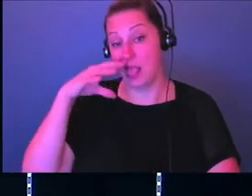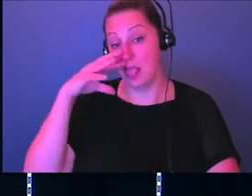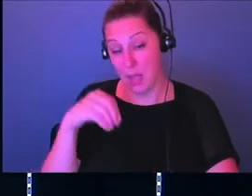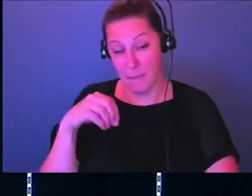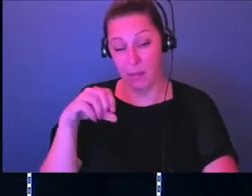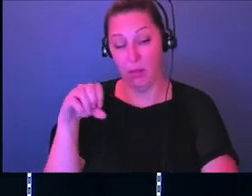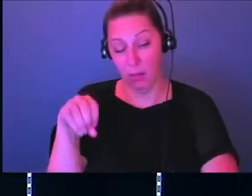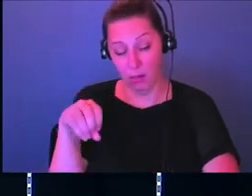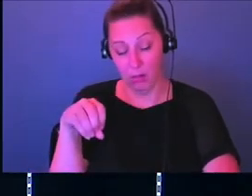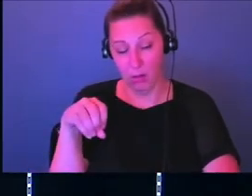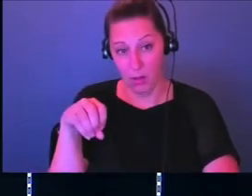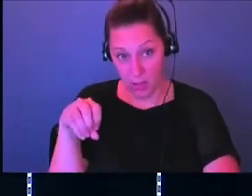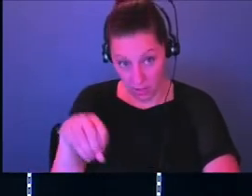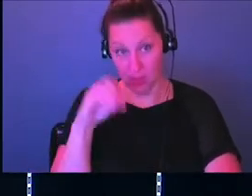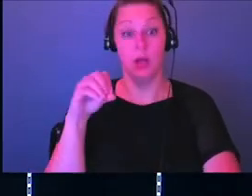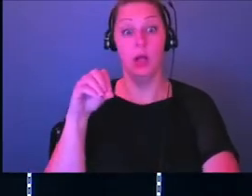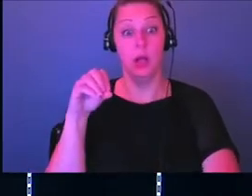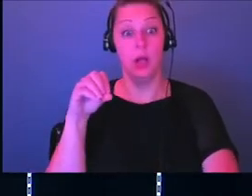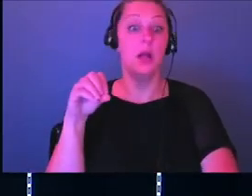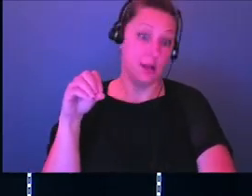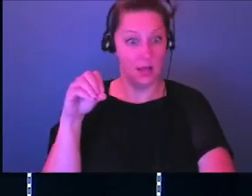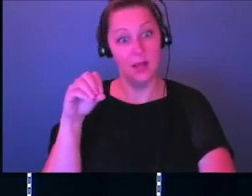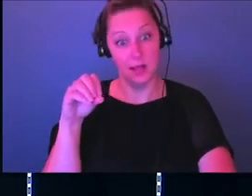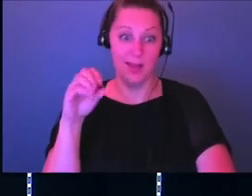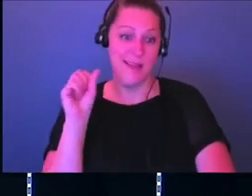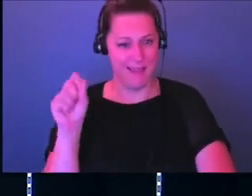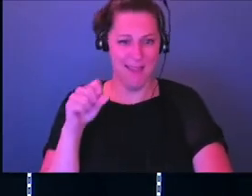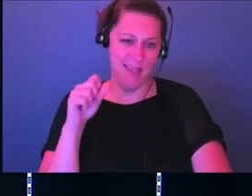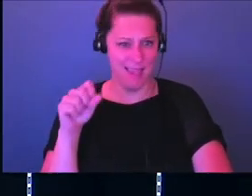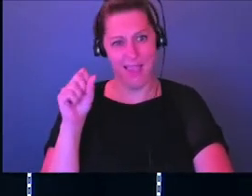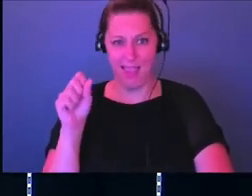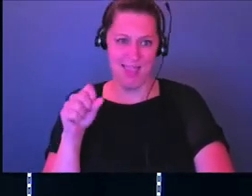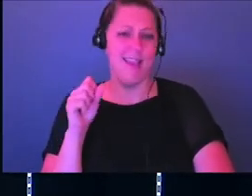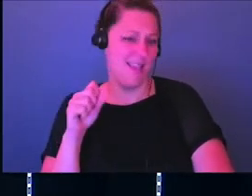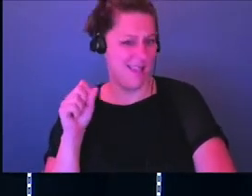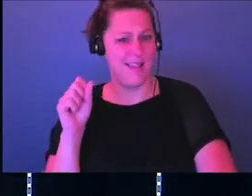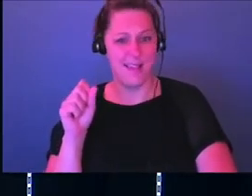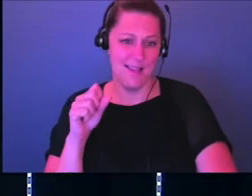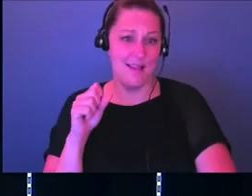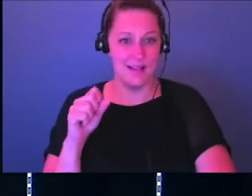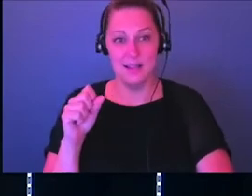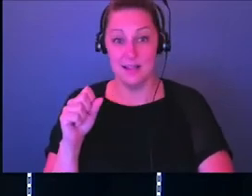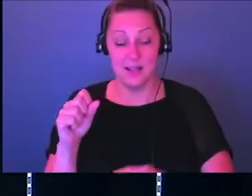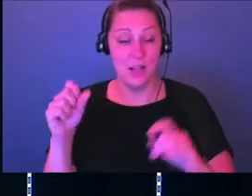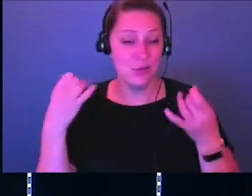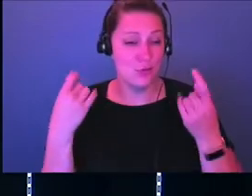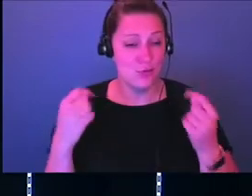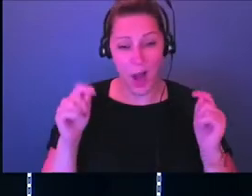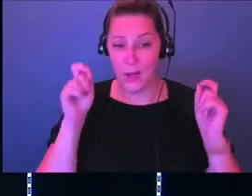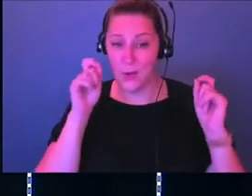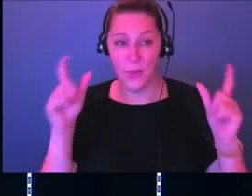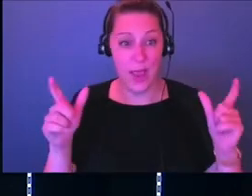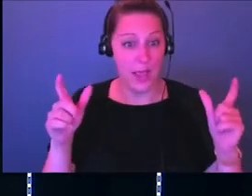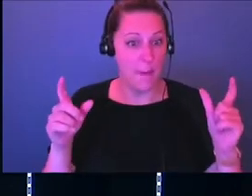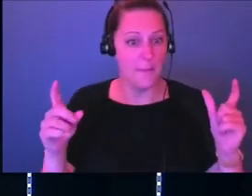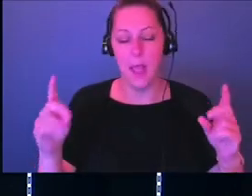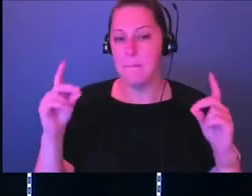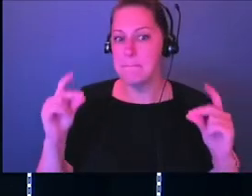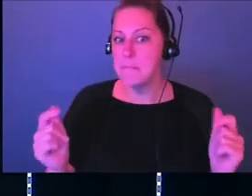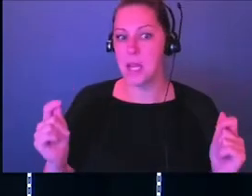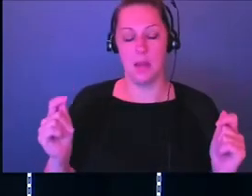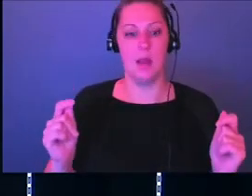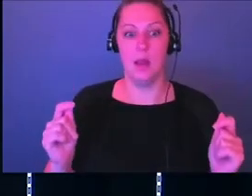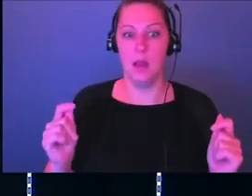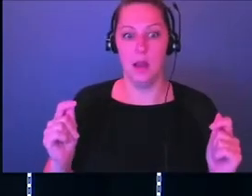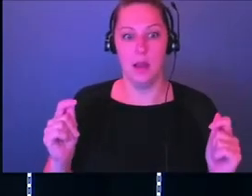asleep and the song came on and he was like, oh yeah, like just out of nowhere. He was like, yeah, like, you know, trying to open his eyes. He was like, it was immediate though. Like we played the